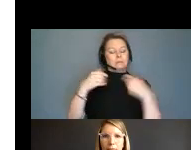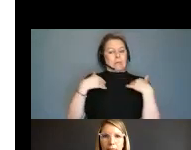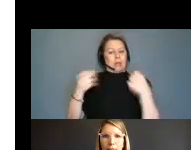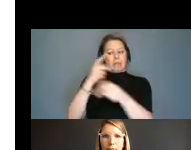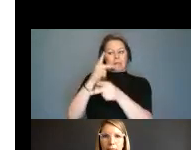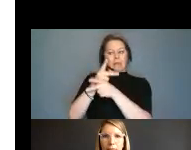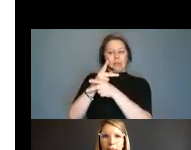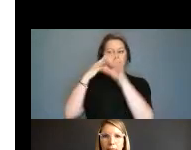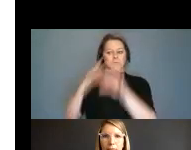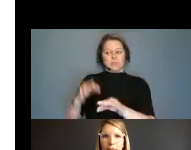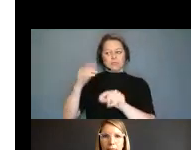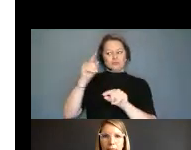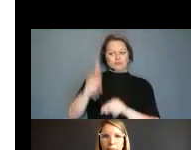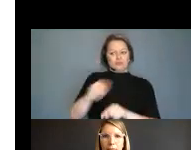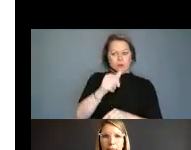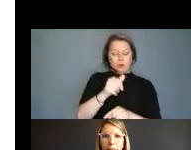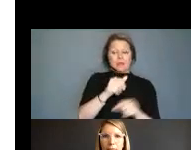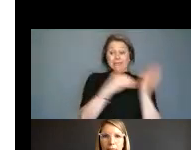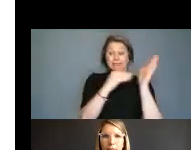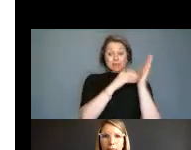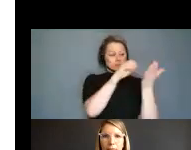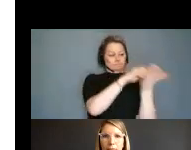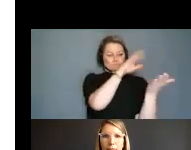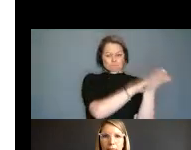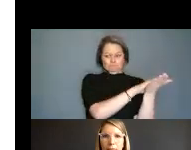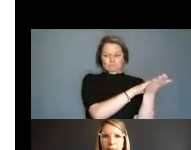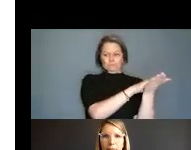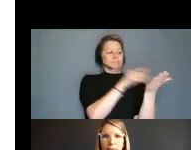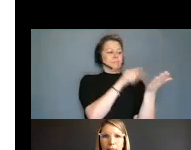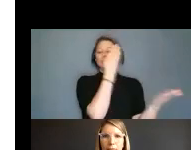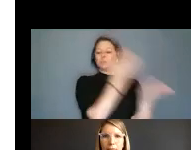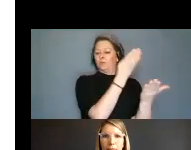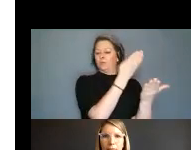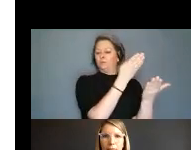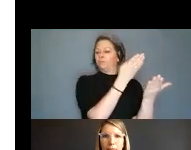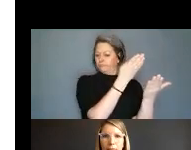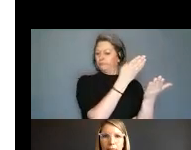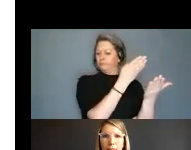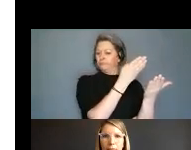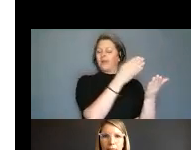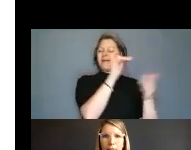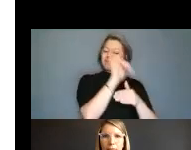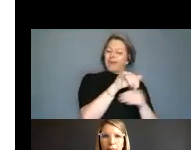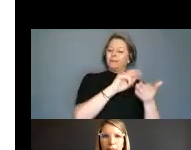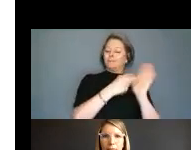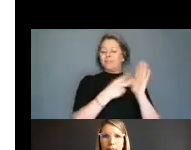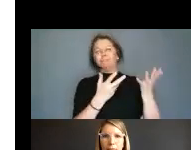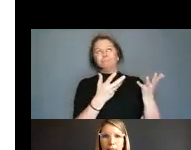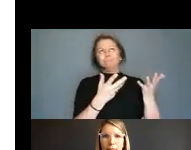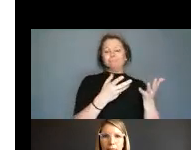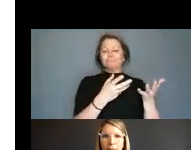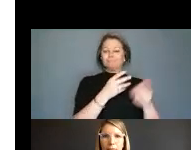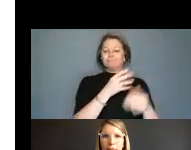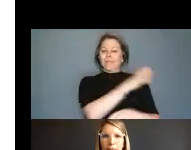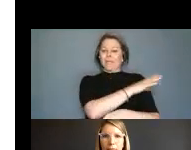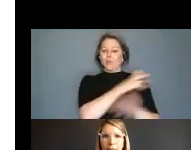that opinion and that would actually stand. So that's met the clinical threshold for determining capacity.